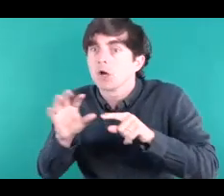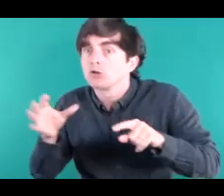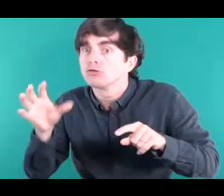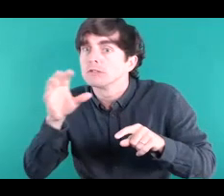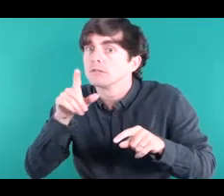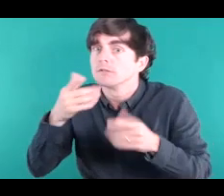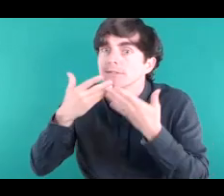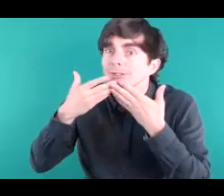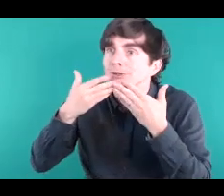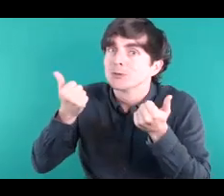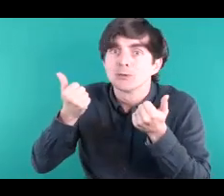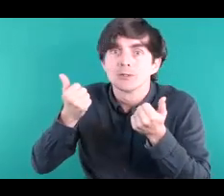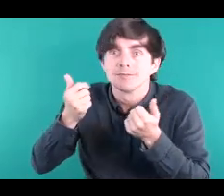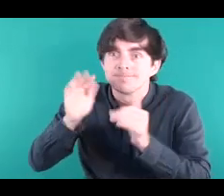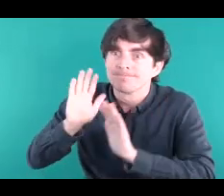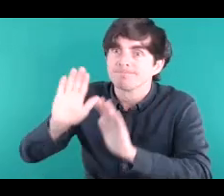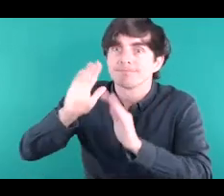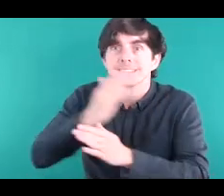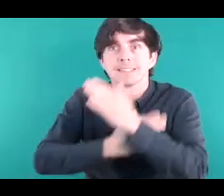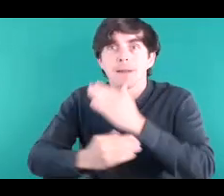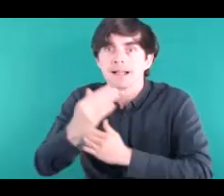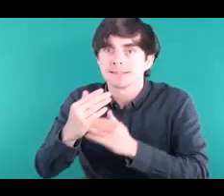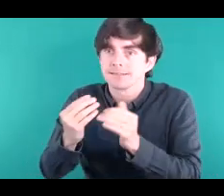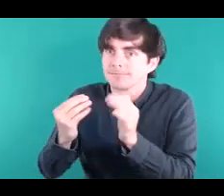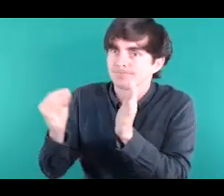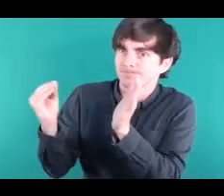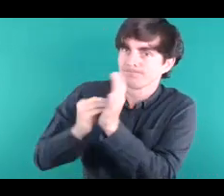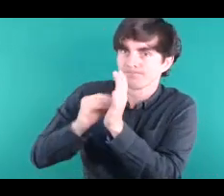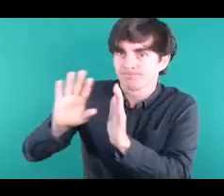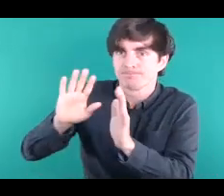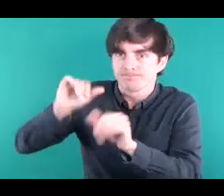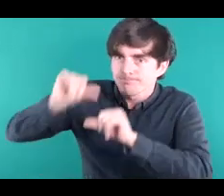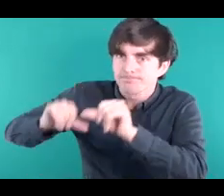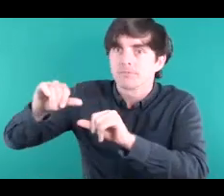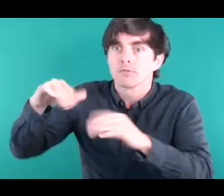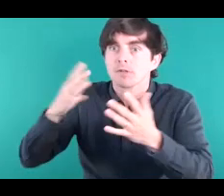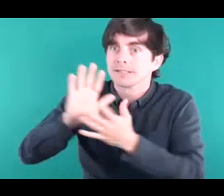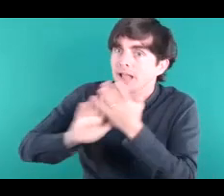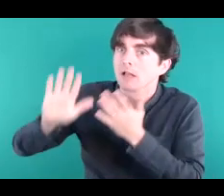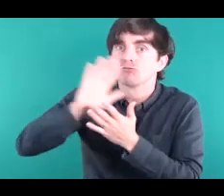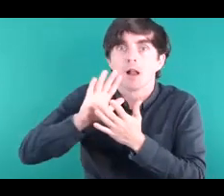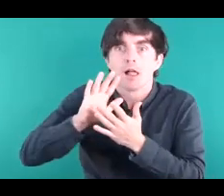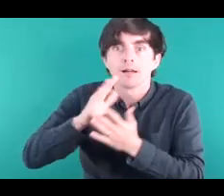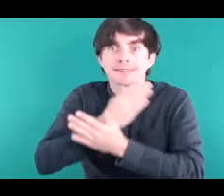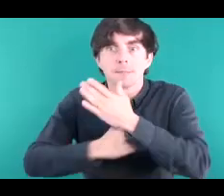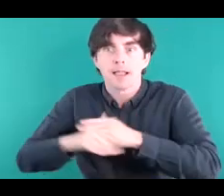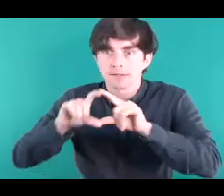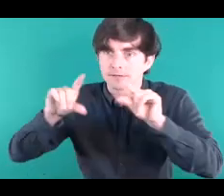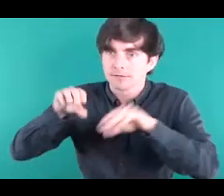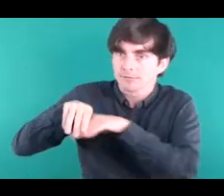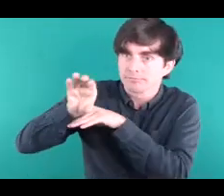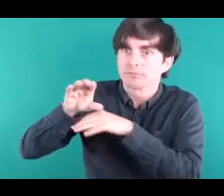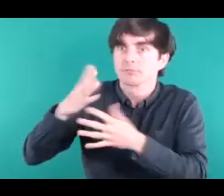provide. So the crisis definitely demonstrates the importance for all countries to develop